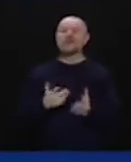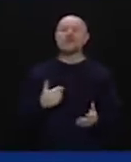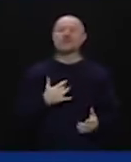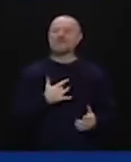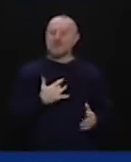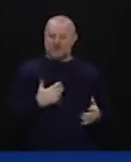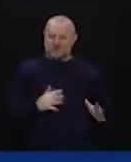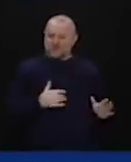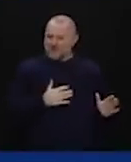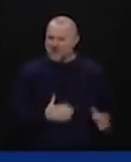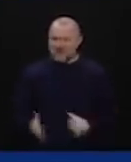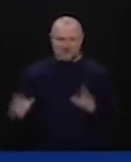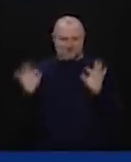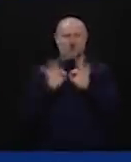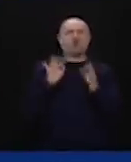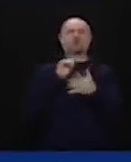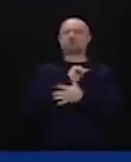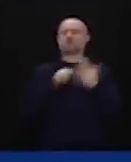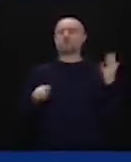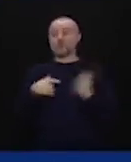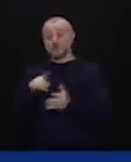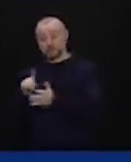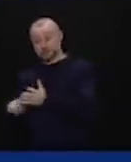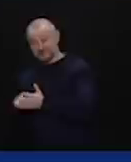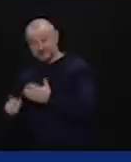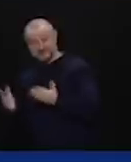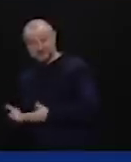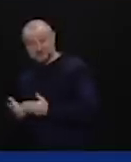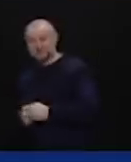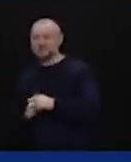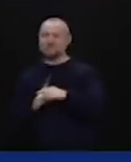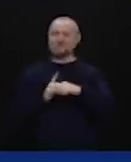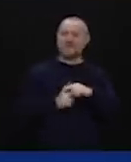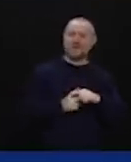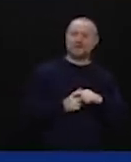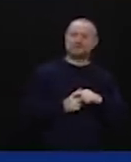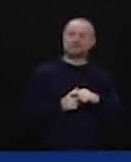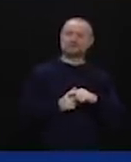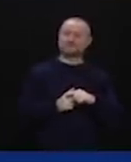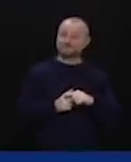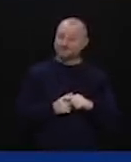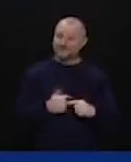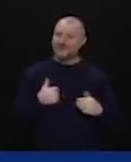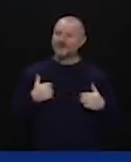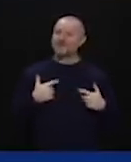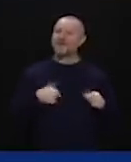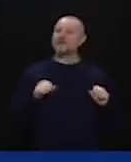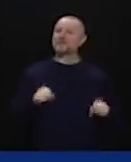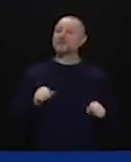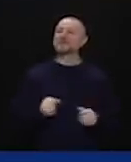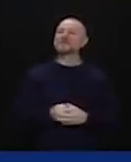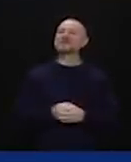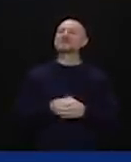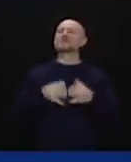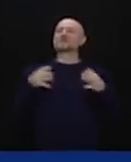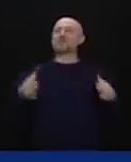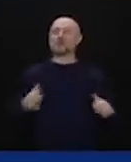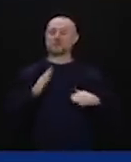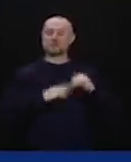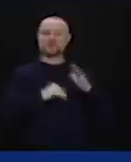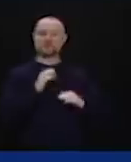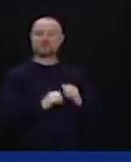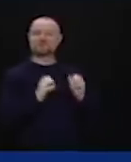That's important. The great research here, as well as the ability to expand that into